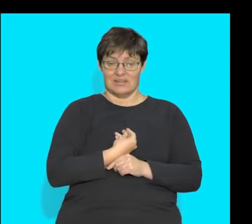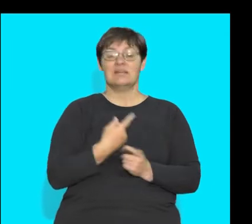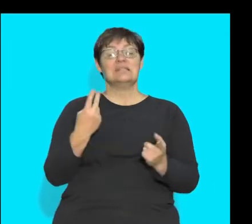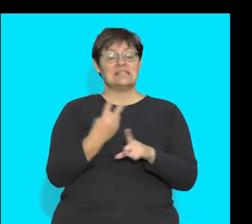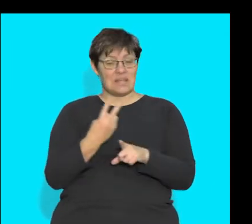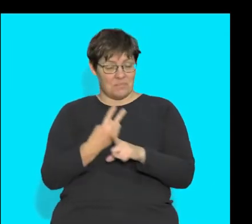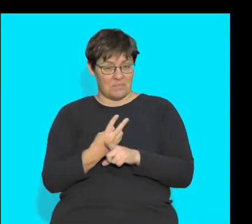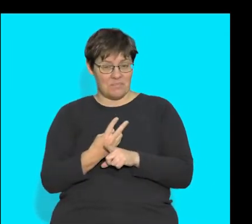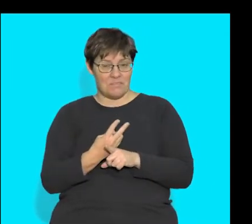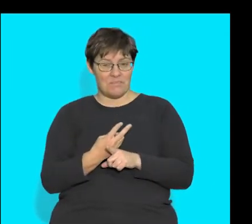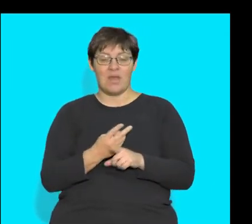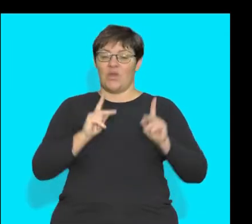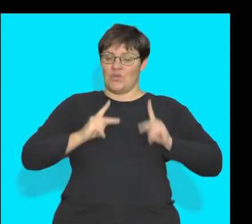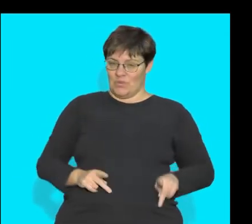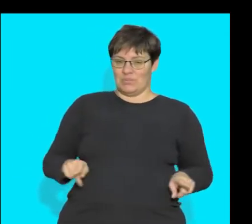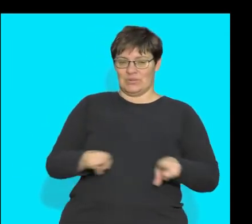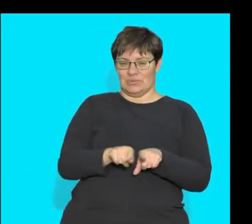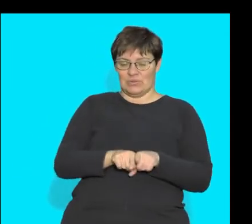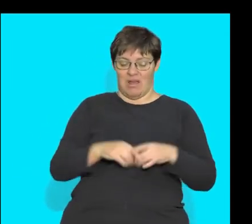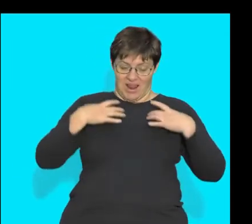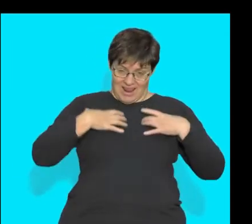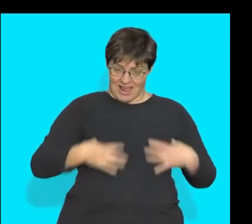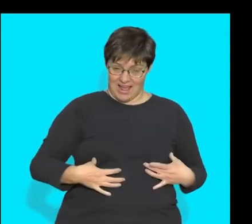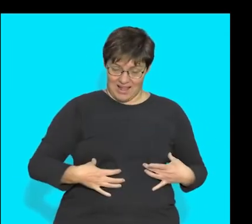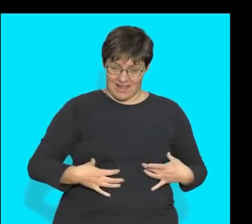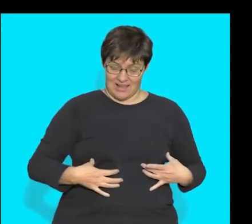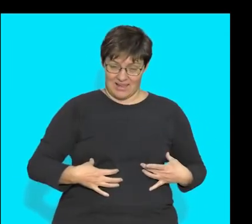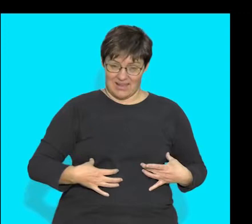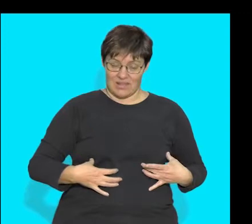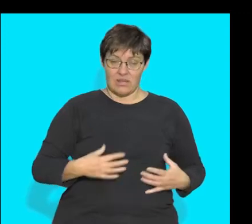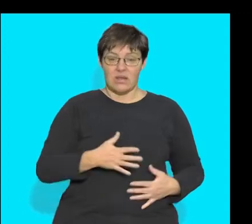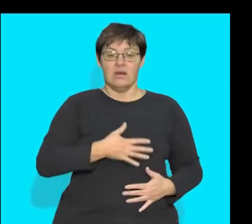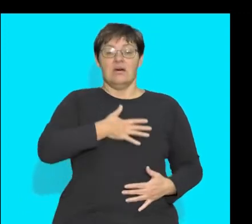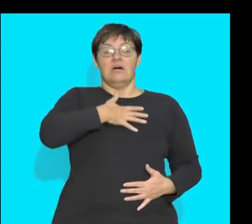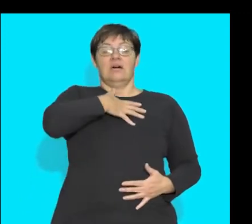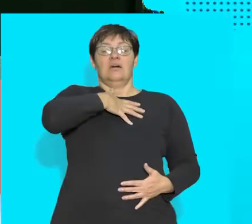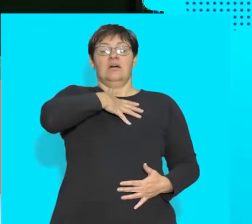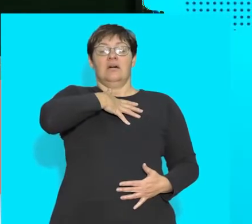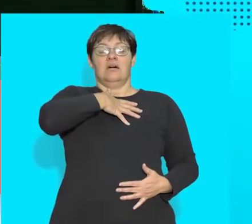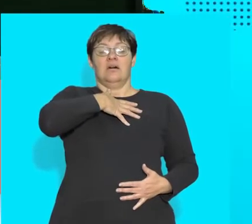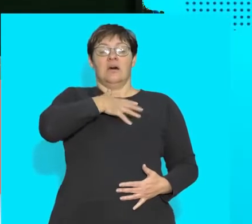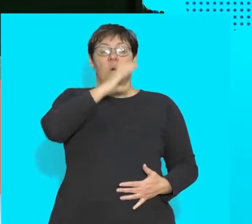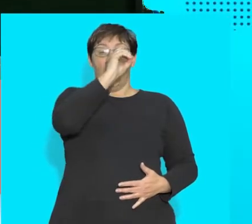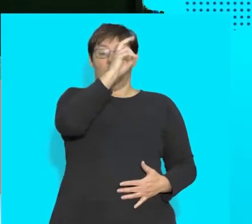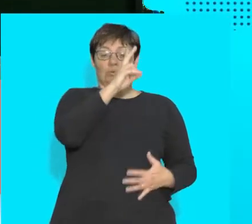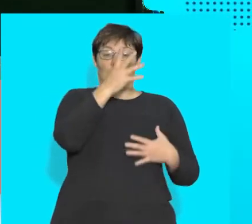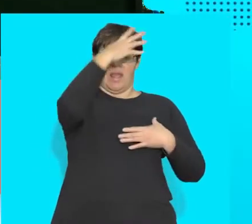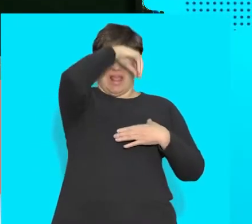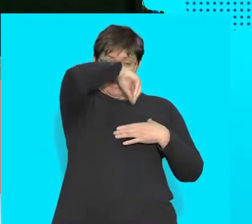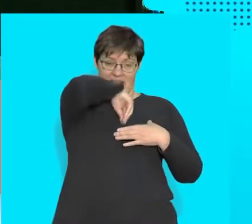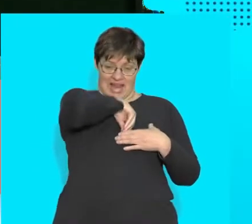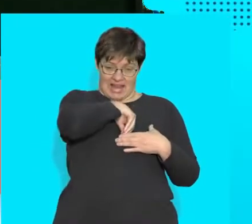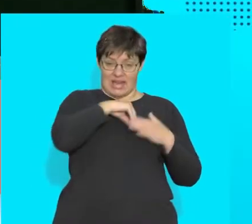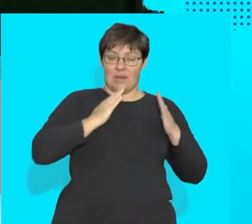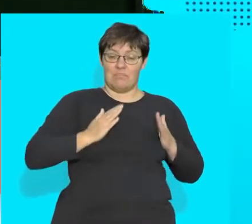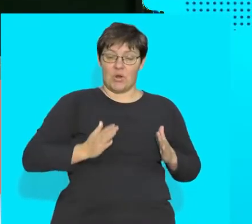Exactly the same happens to us. In our lungs, all right, when we breathe in, oxygen comes